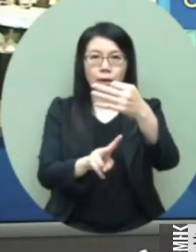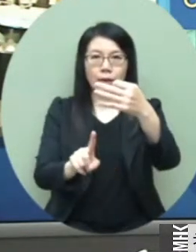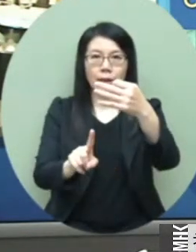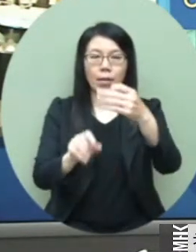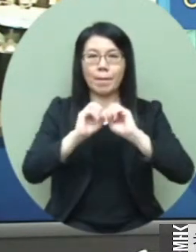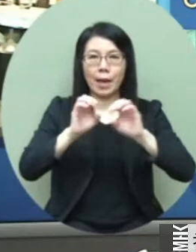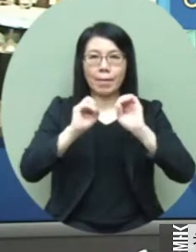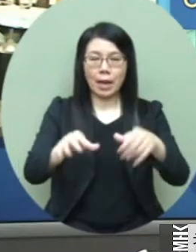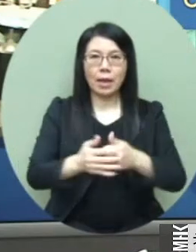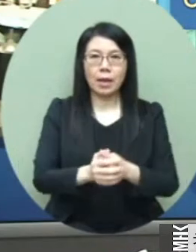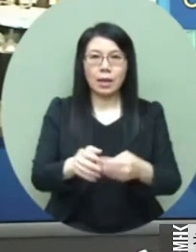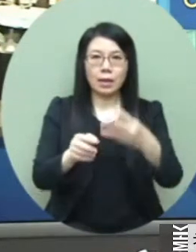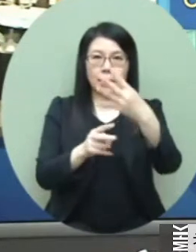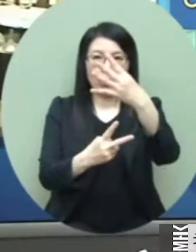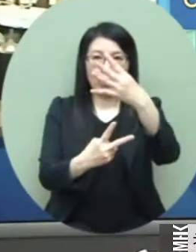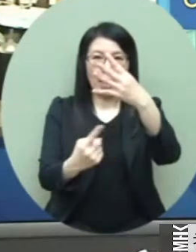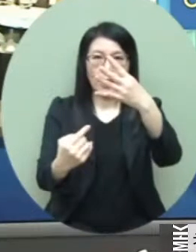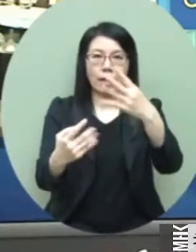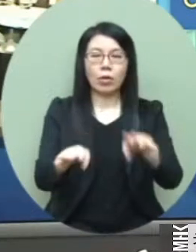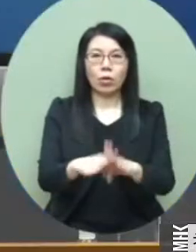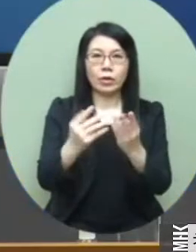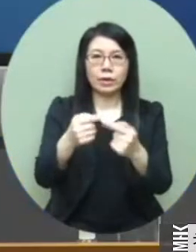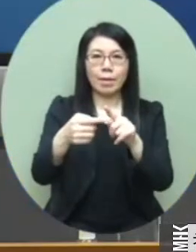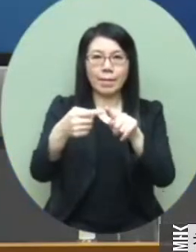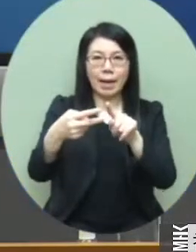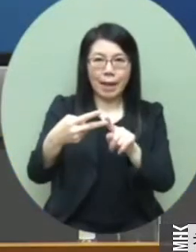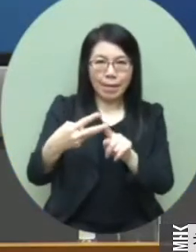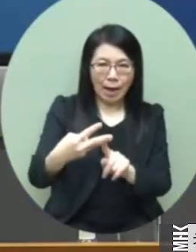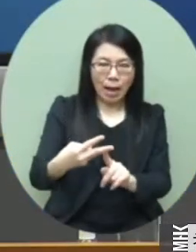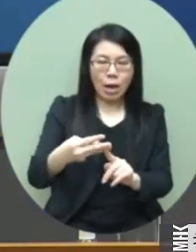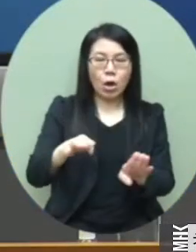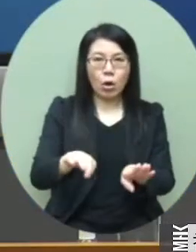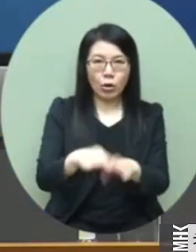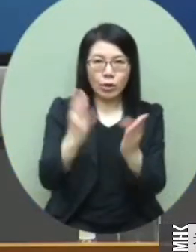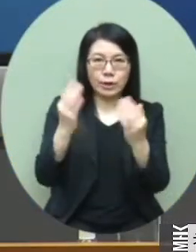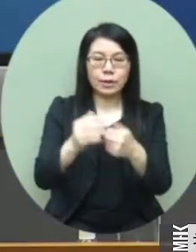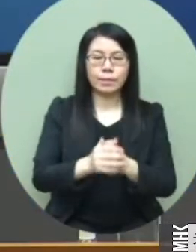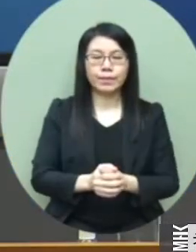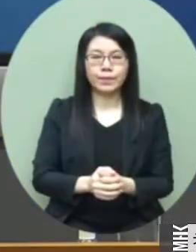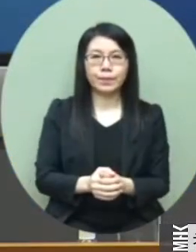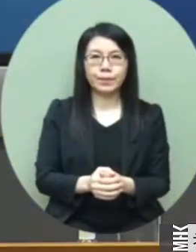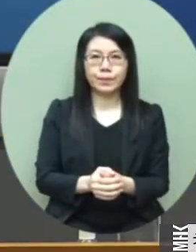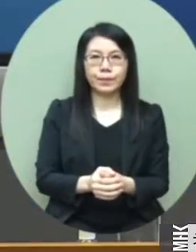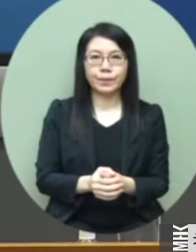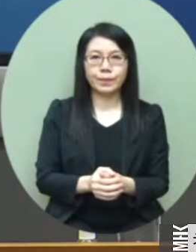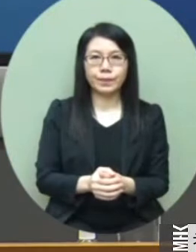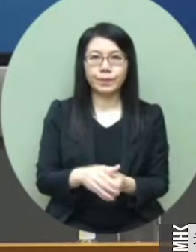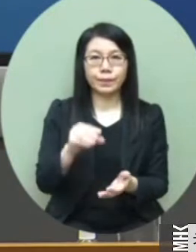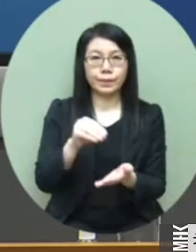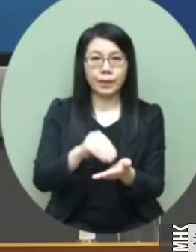On the 21st of March, the Chief Executive announced that starting from the 21st of April,